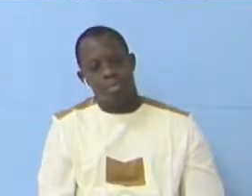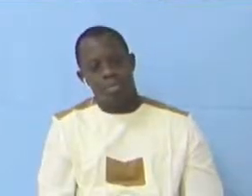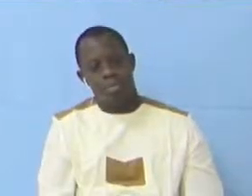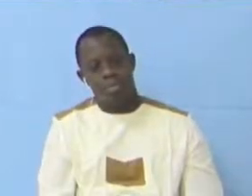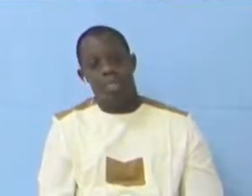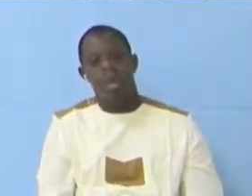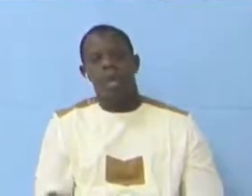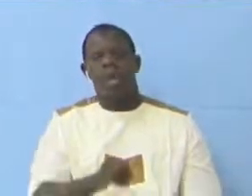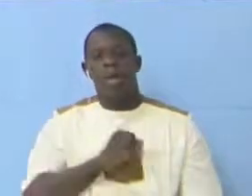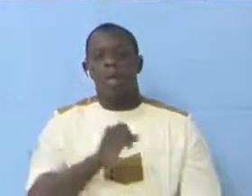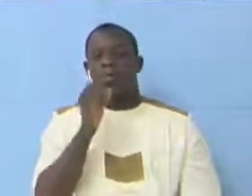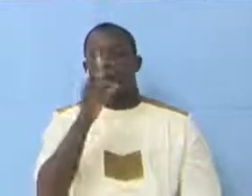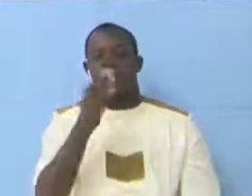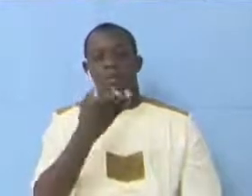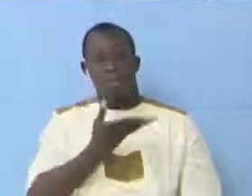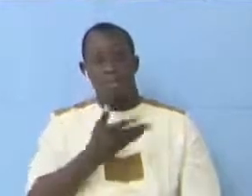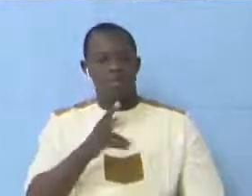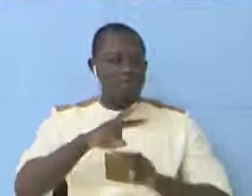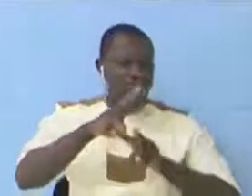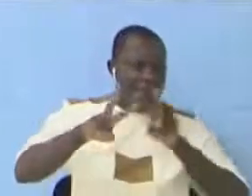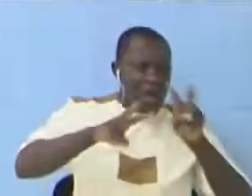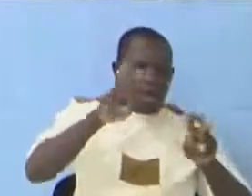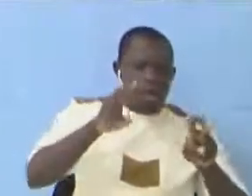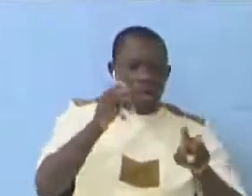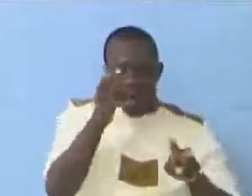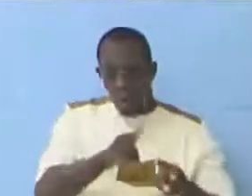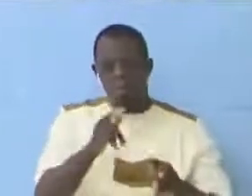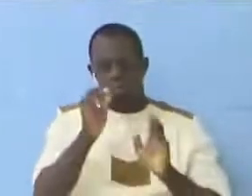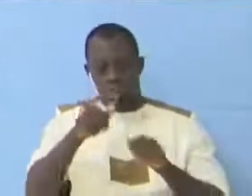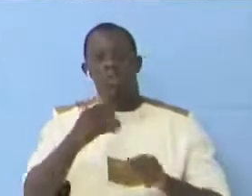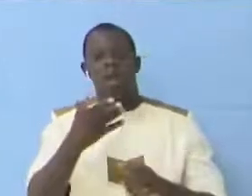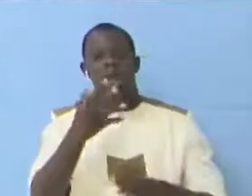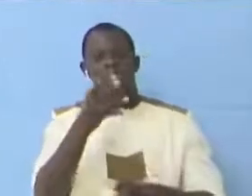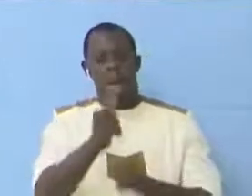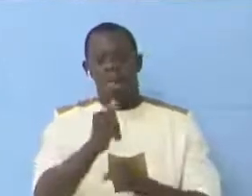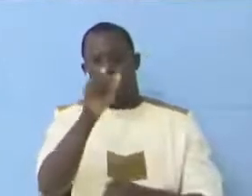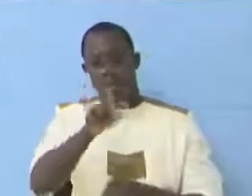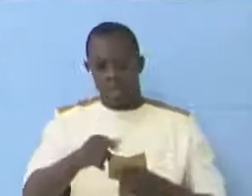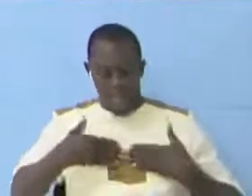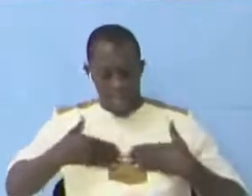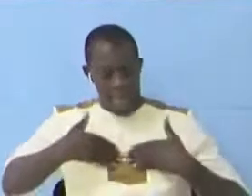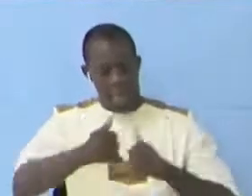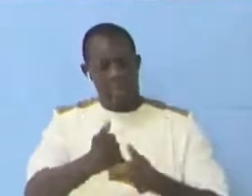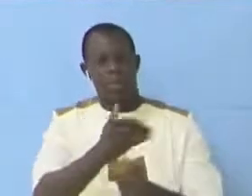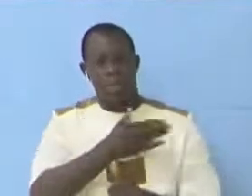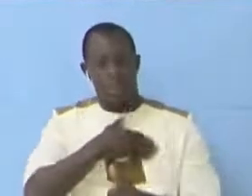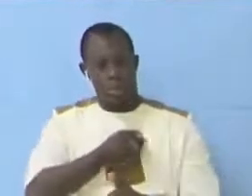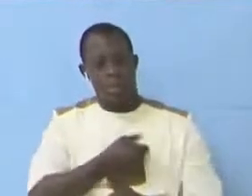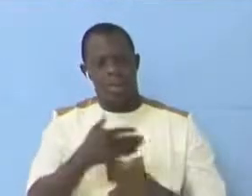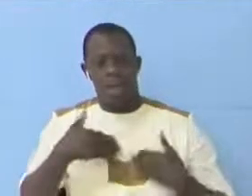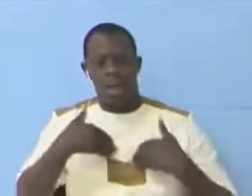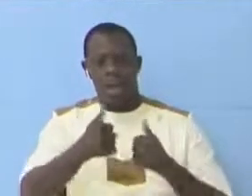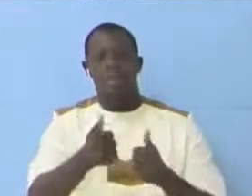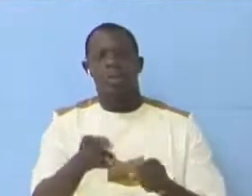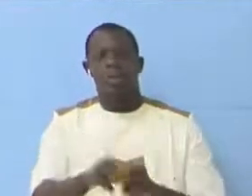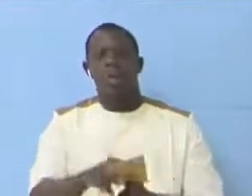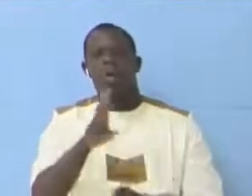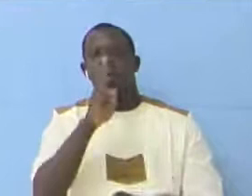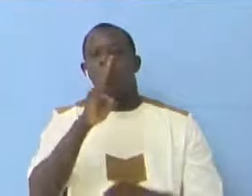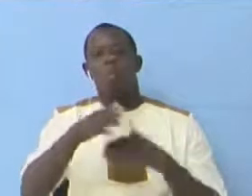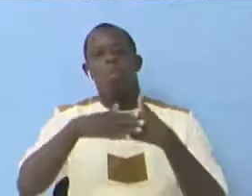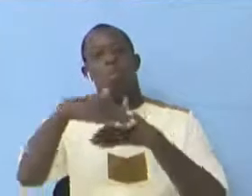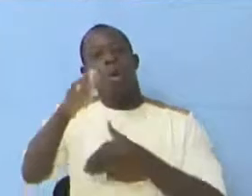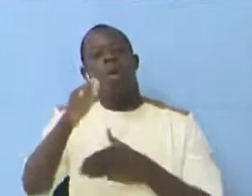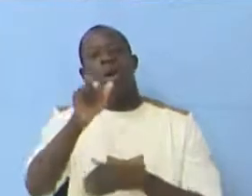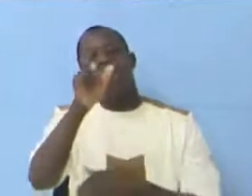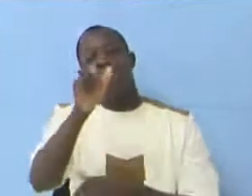Says he's found a cure for their disease. Na mom day amna faj pour sen febar bobu len dal. Who can be more innocent than